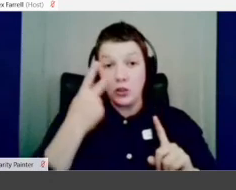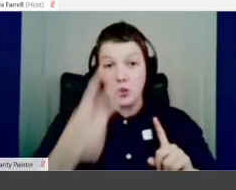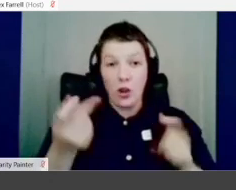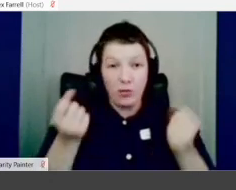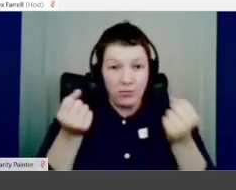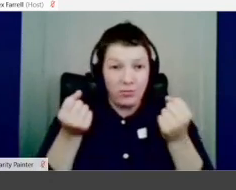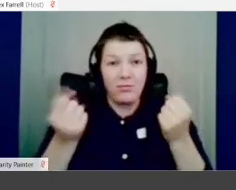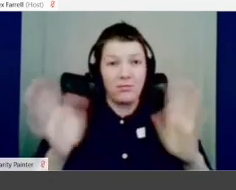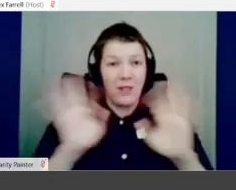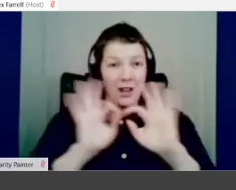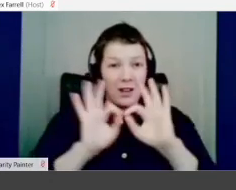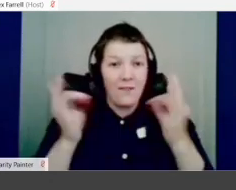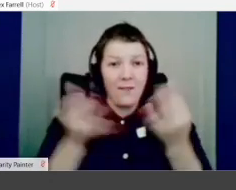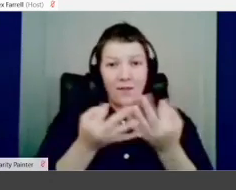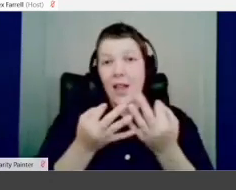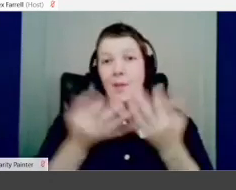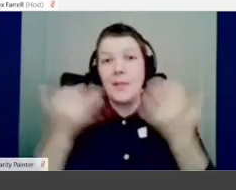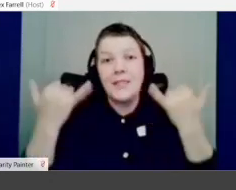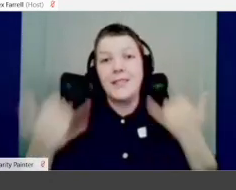through this.